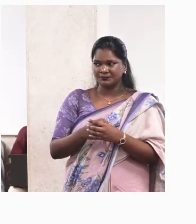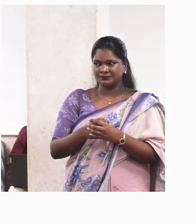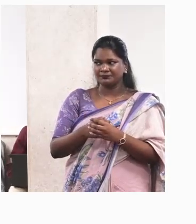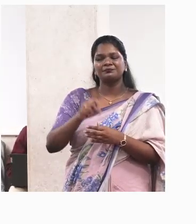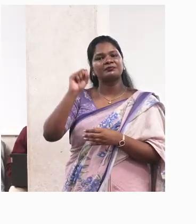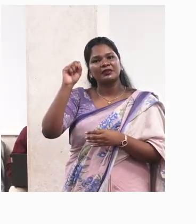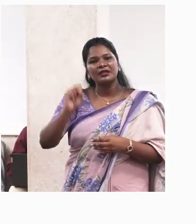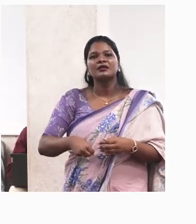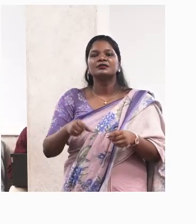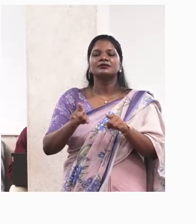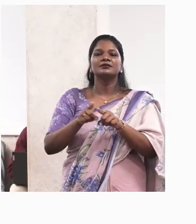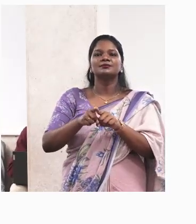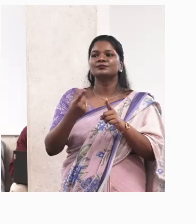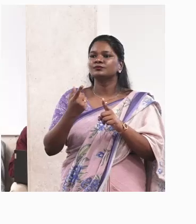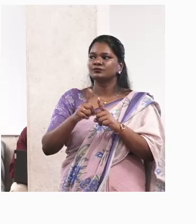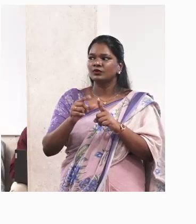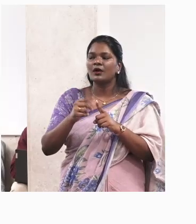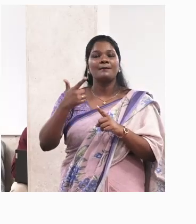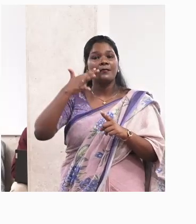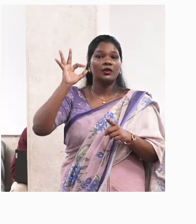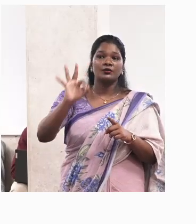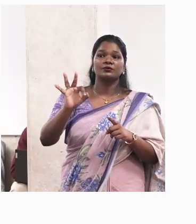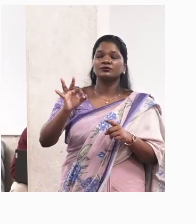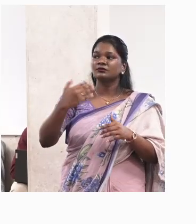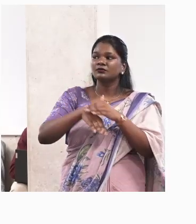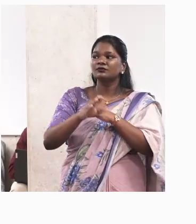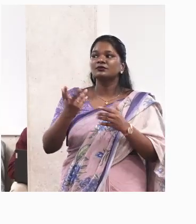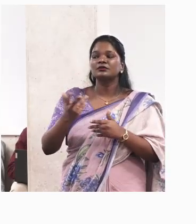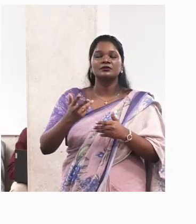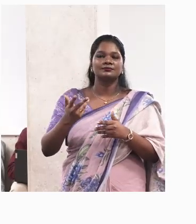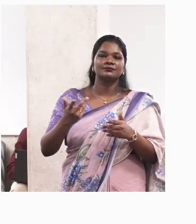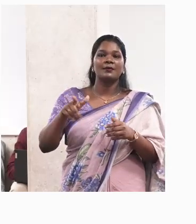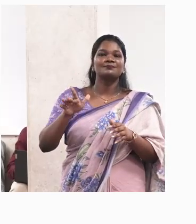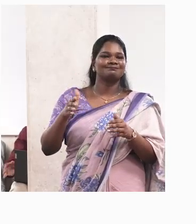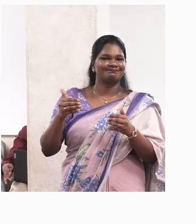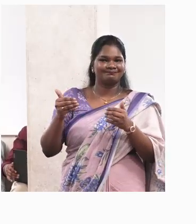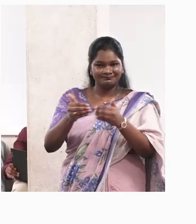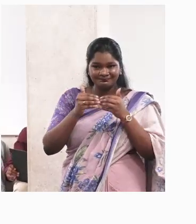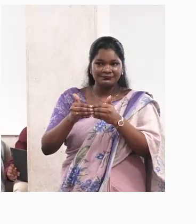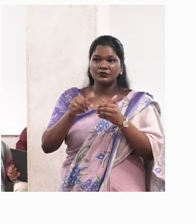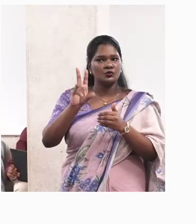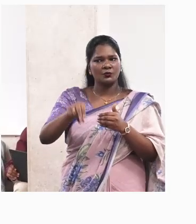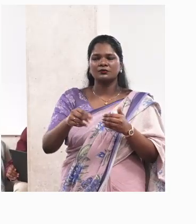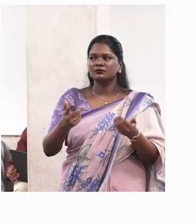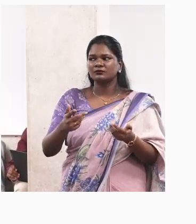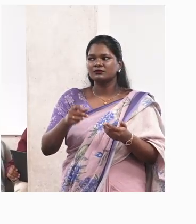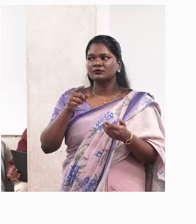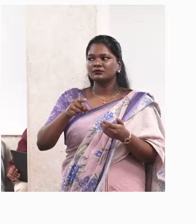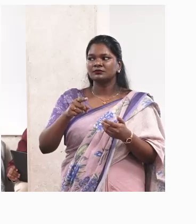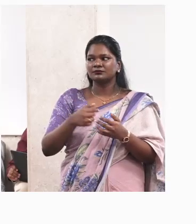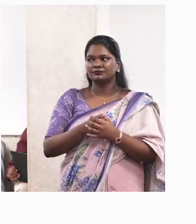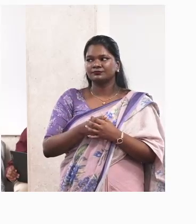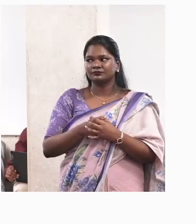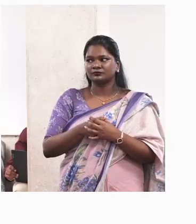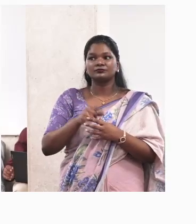yes, try again, but mainly the meeting is not just